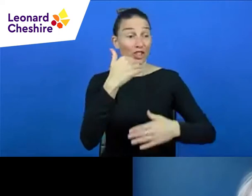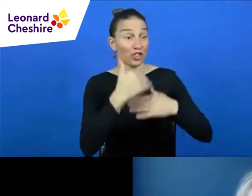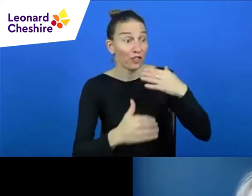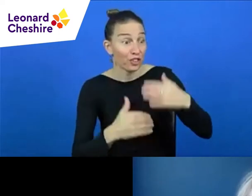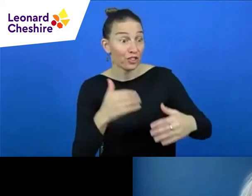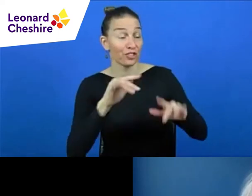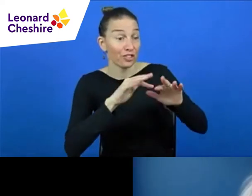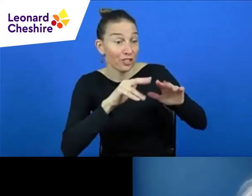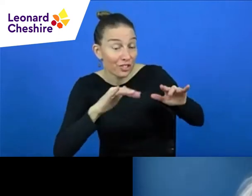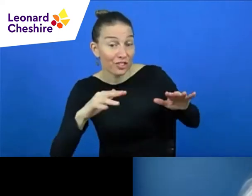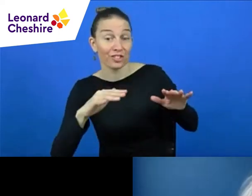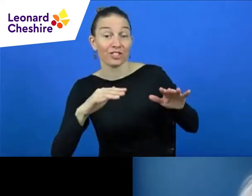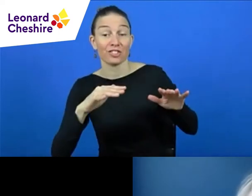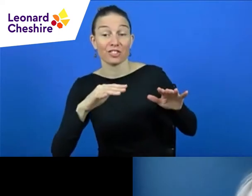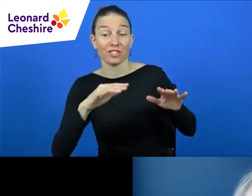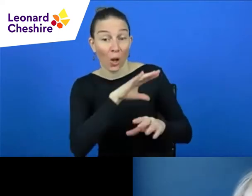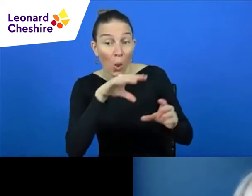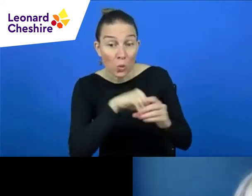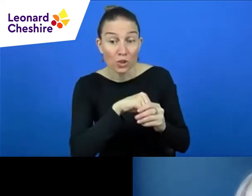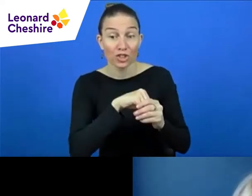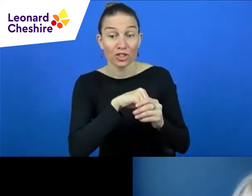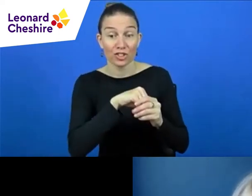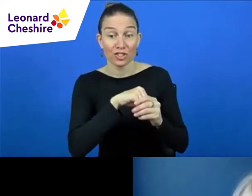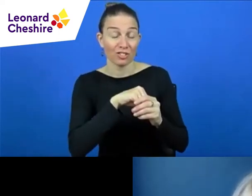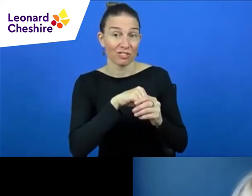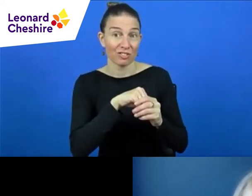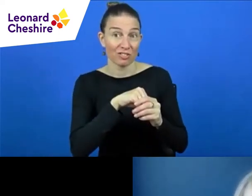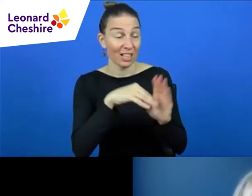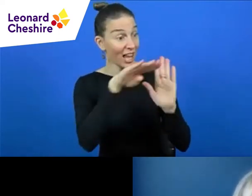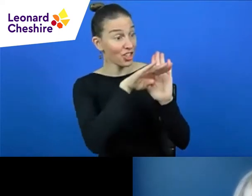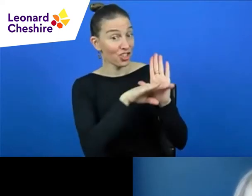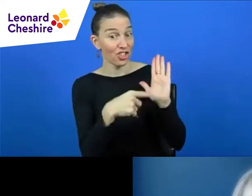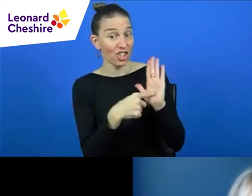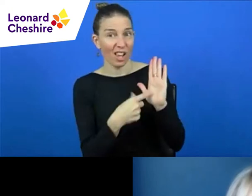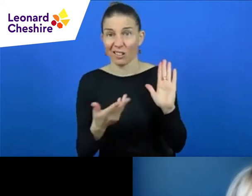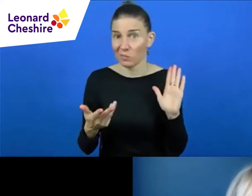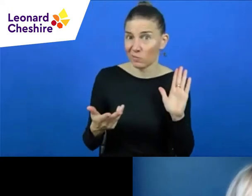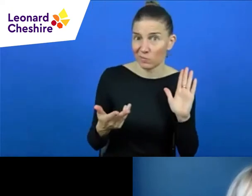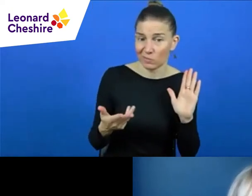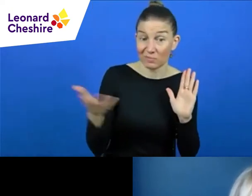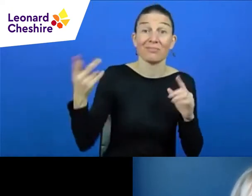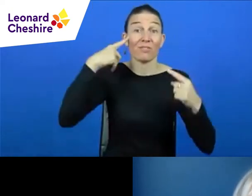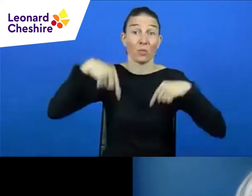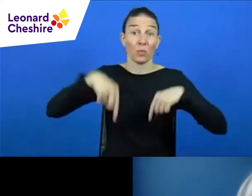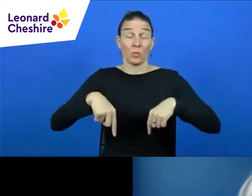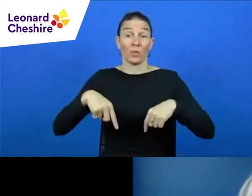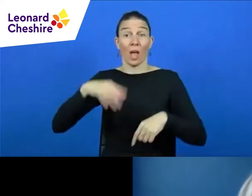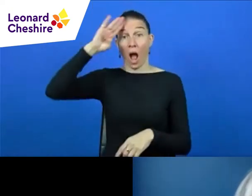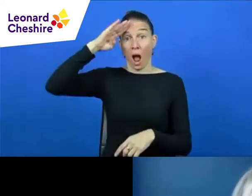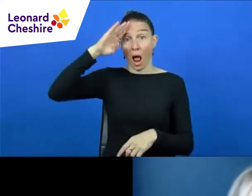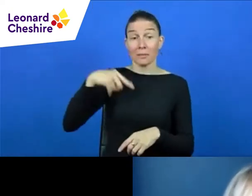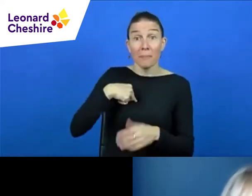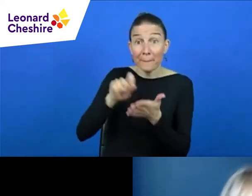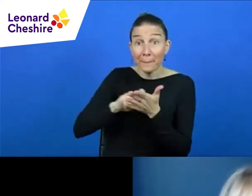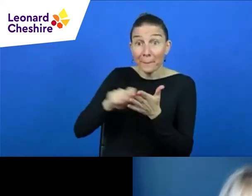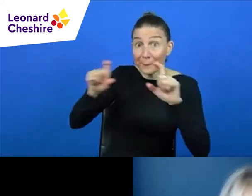began my whole journey into this space, I remember writing off to companies in Ireland, asking them to back an idea I had. And they were